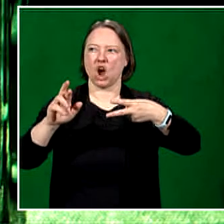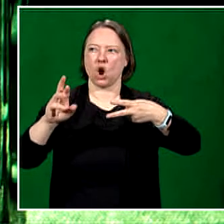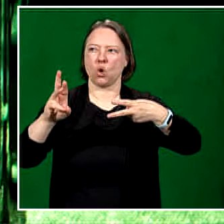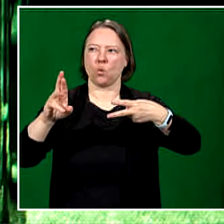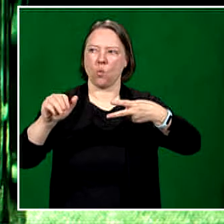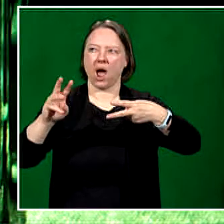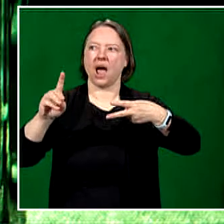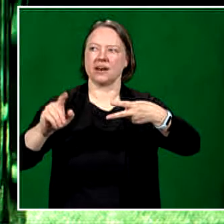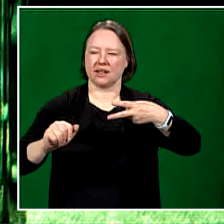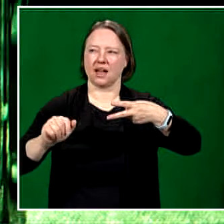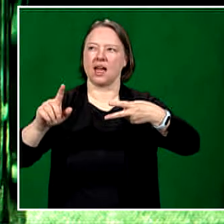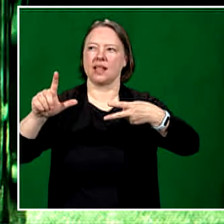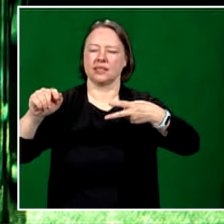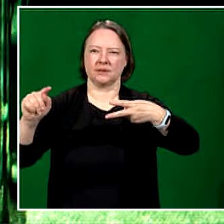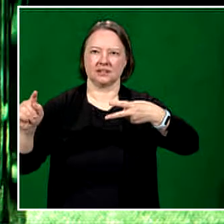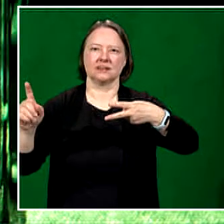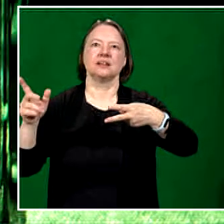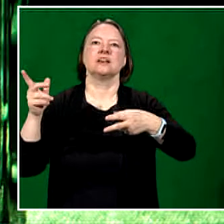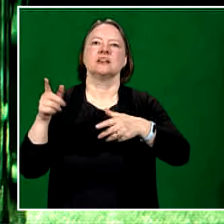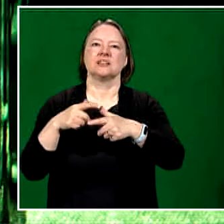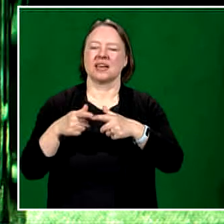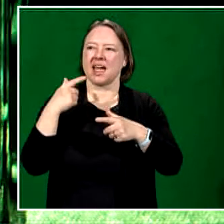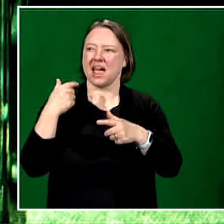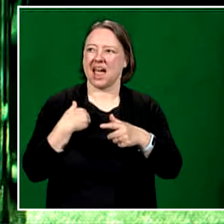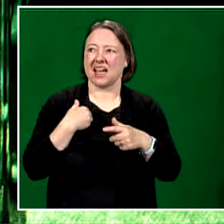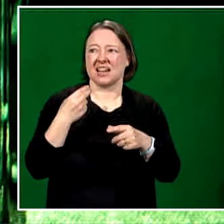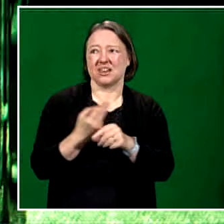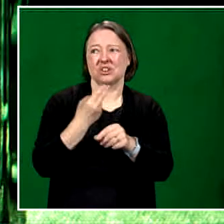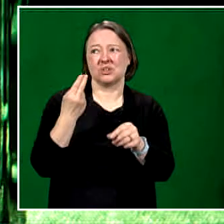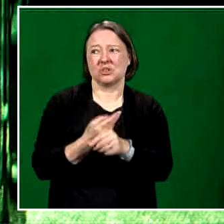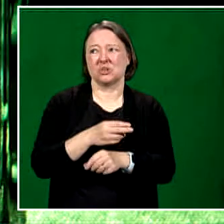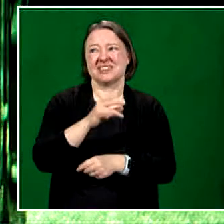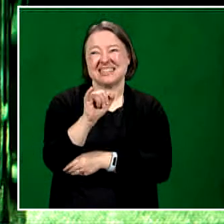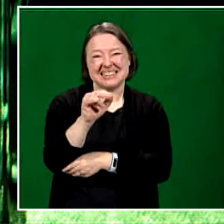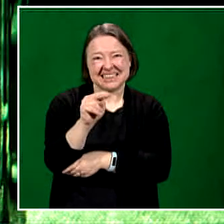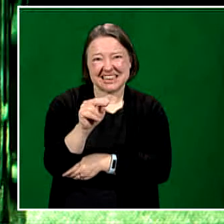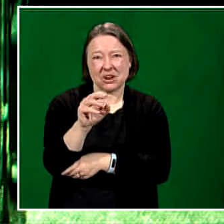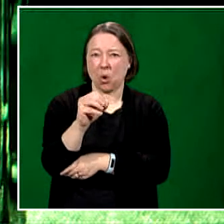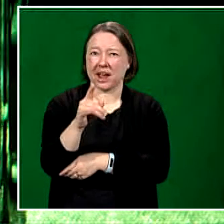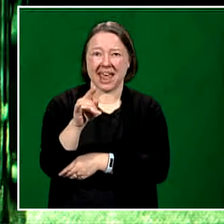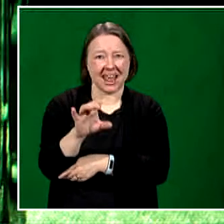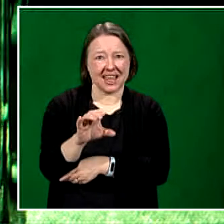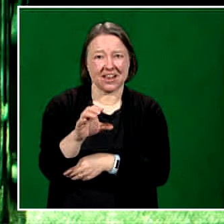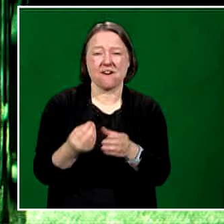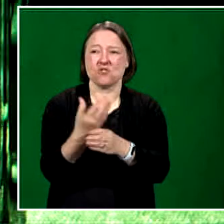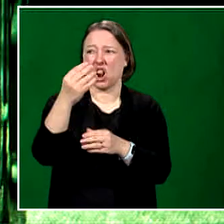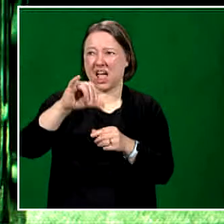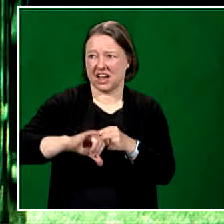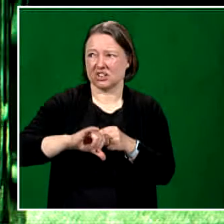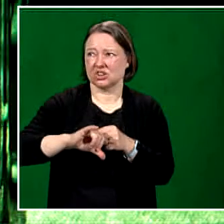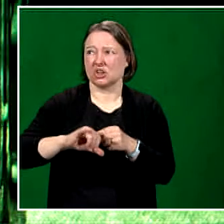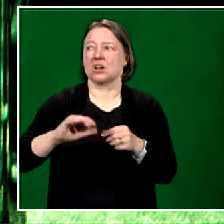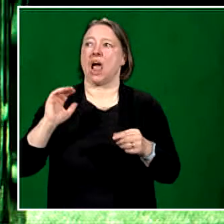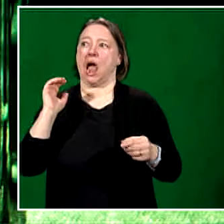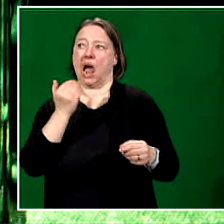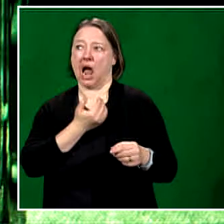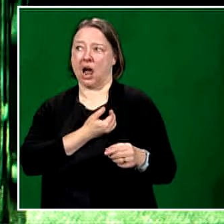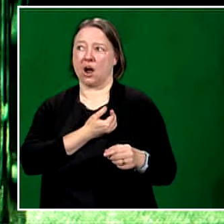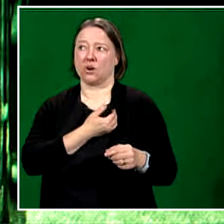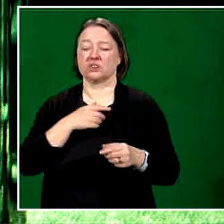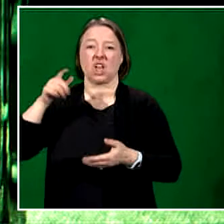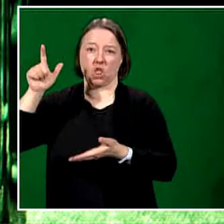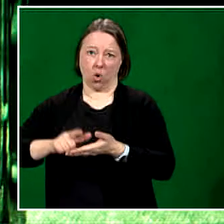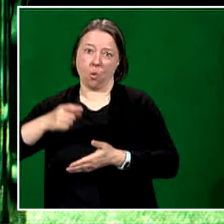supply inorganic fertilizers. So our competitive advantages are that our product is low priced, where we plan